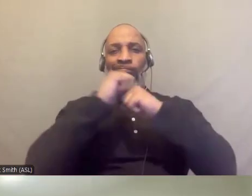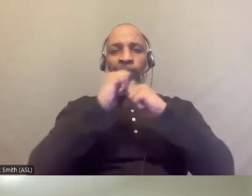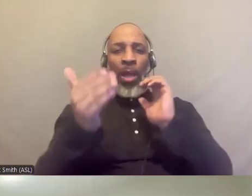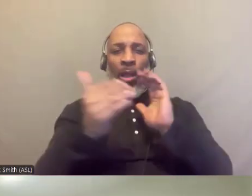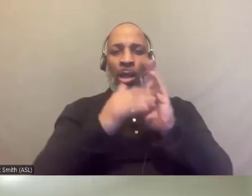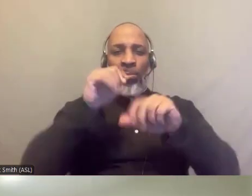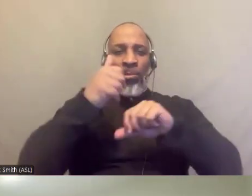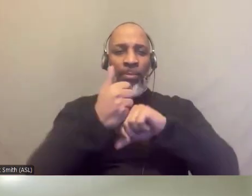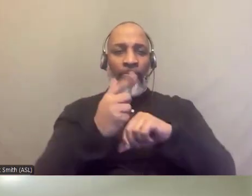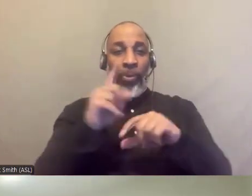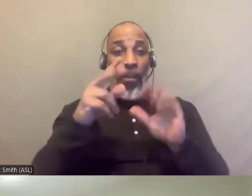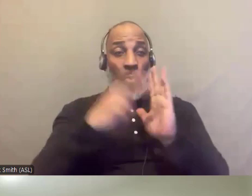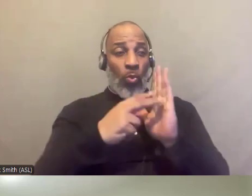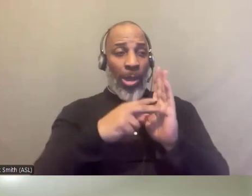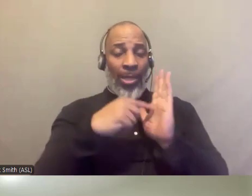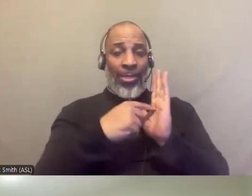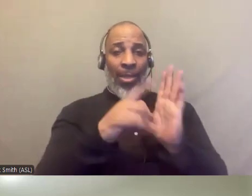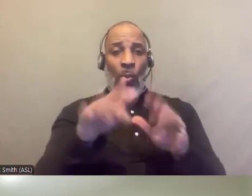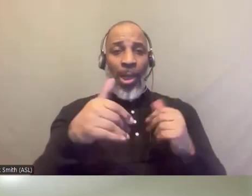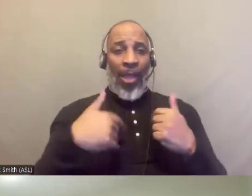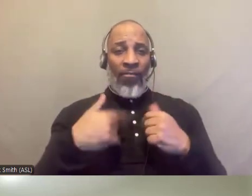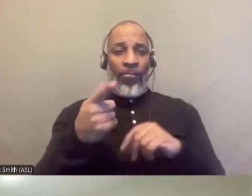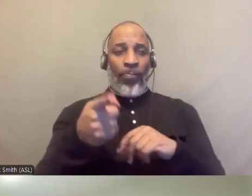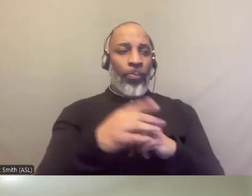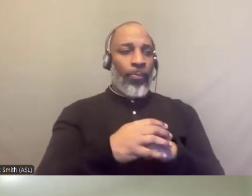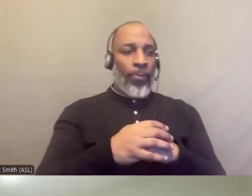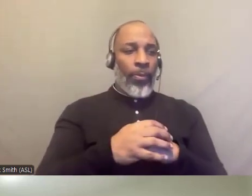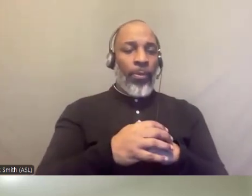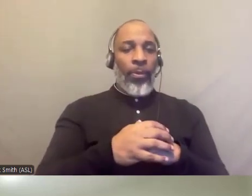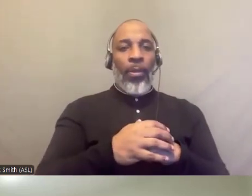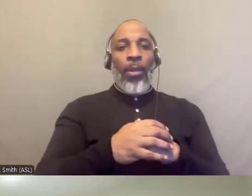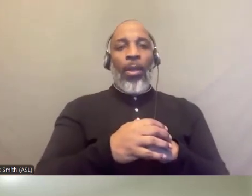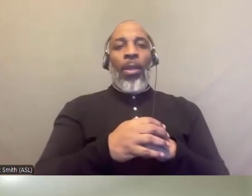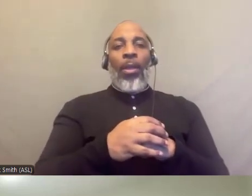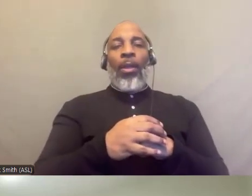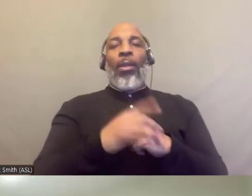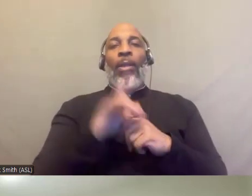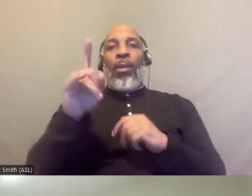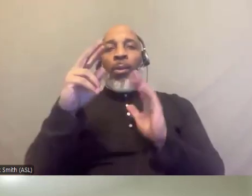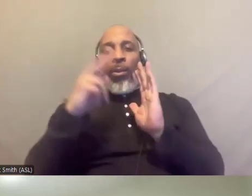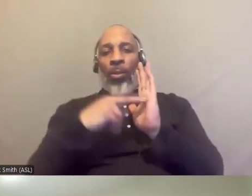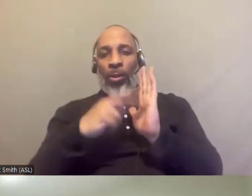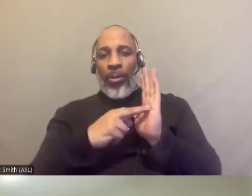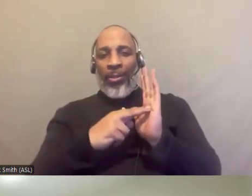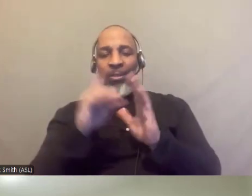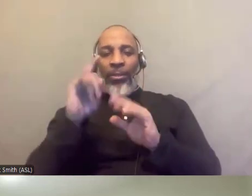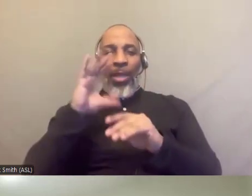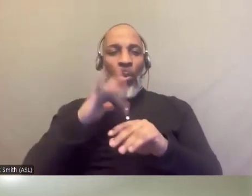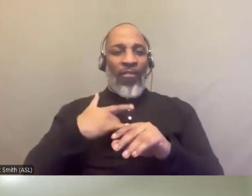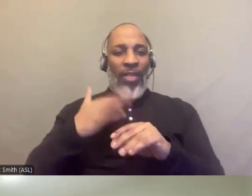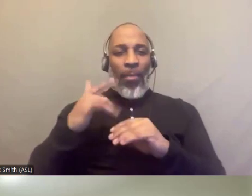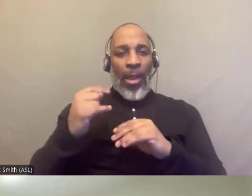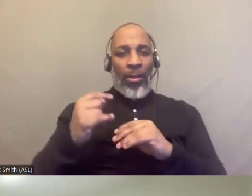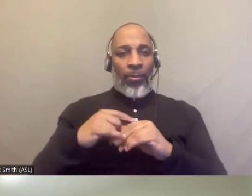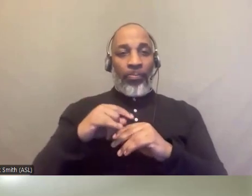read the example that we have here, and then we'll take a poll question to see how we feel about it. Bill takes